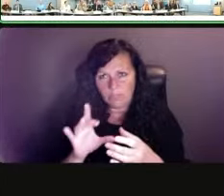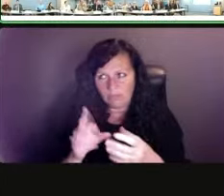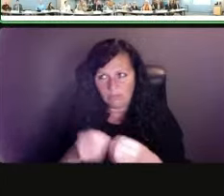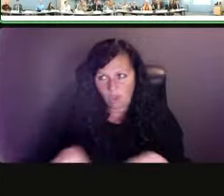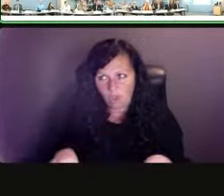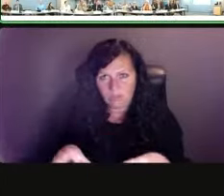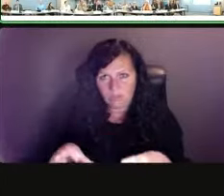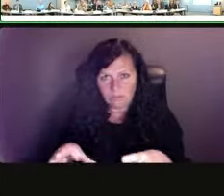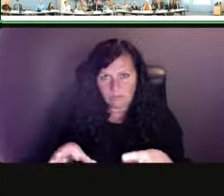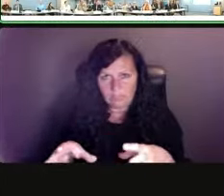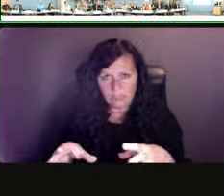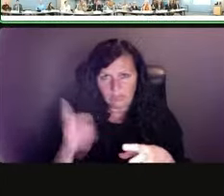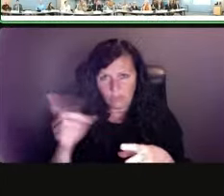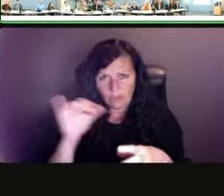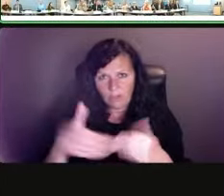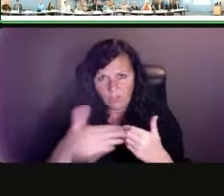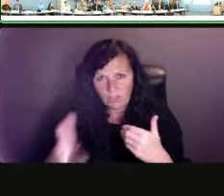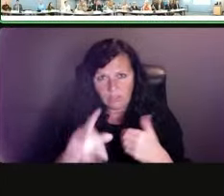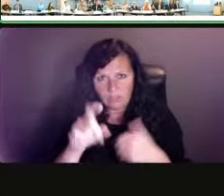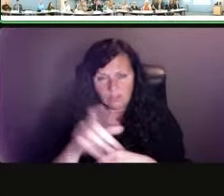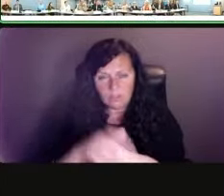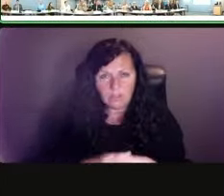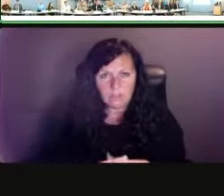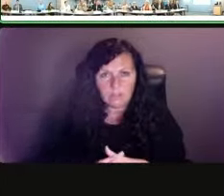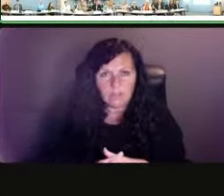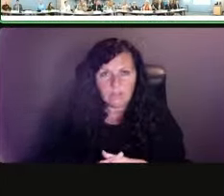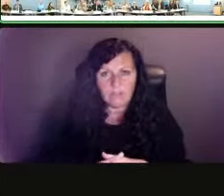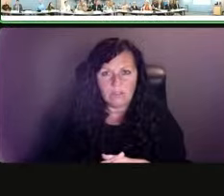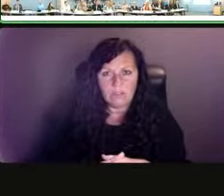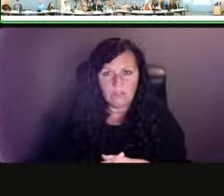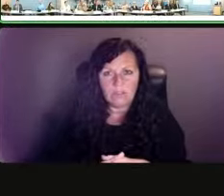forever after that? There is